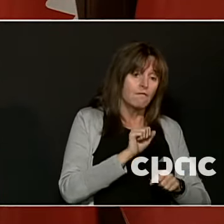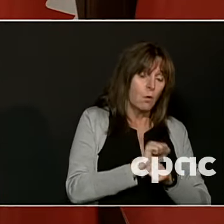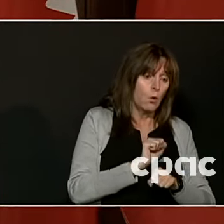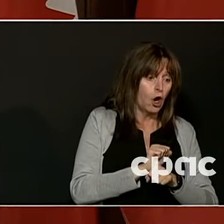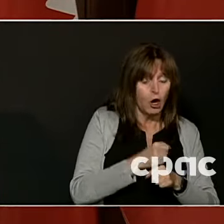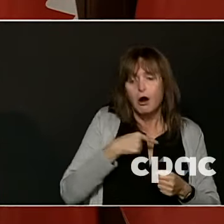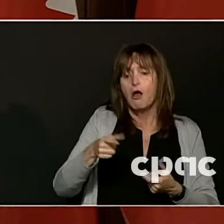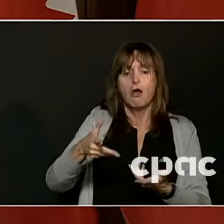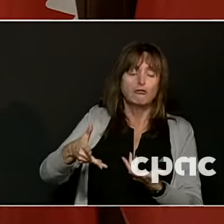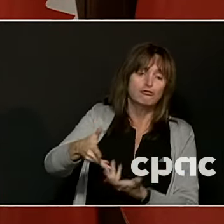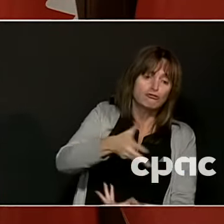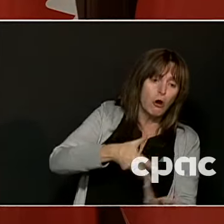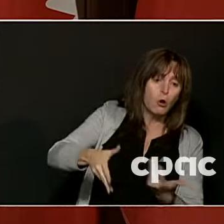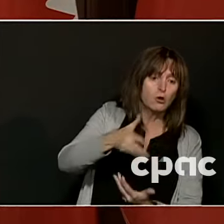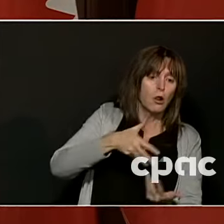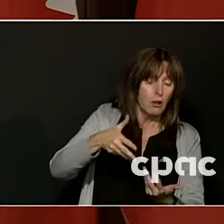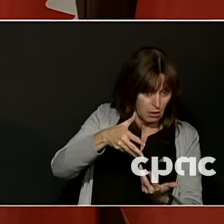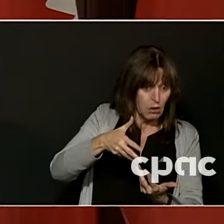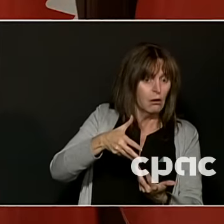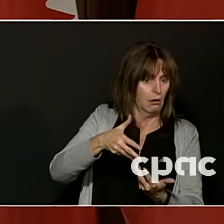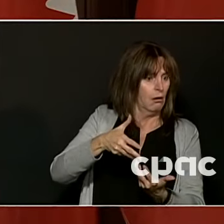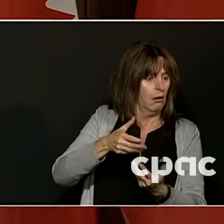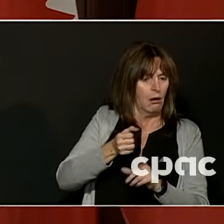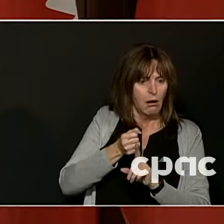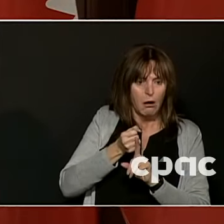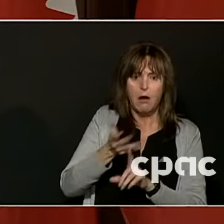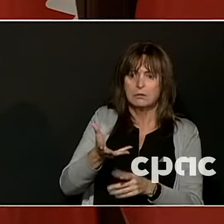the sharing and the transmission.